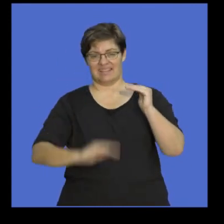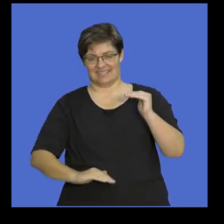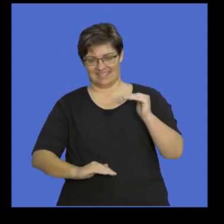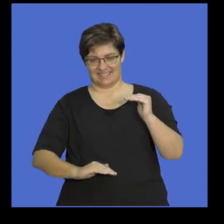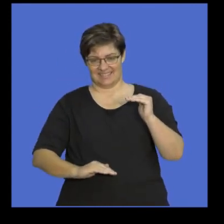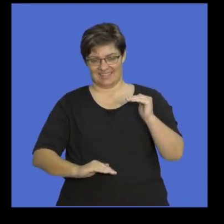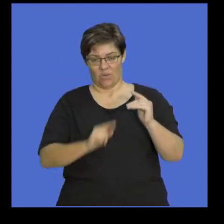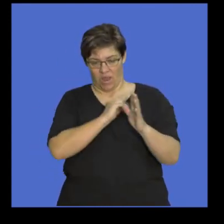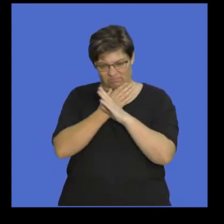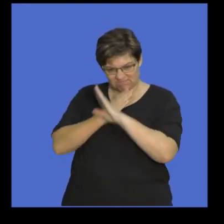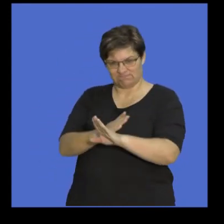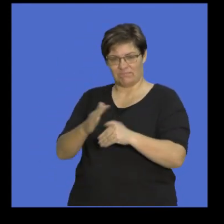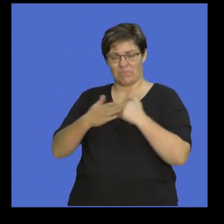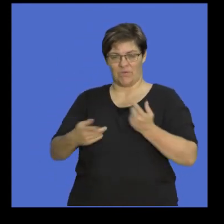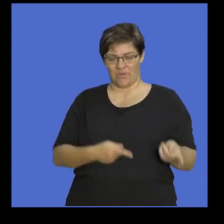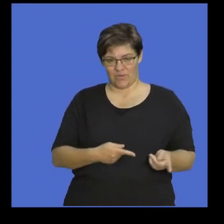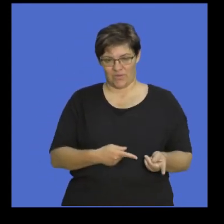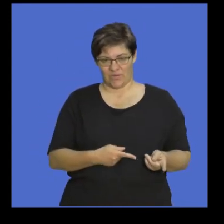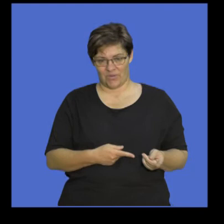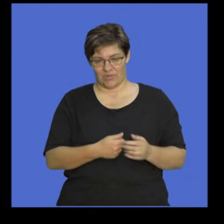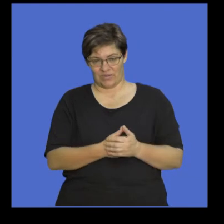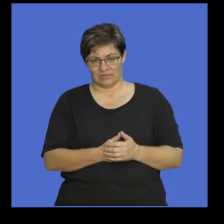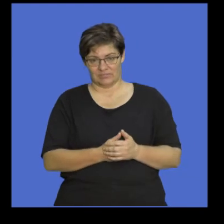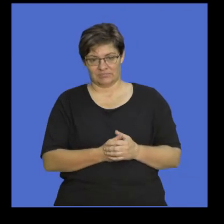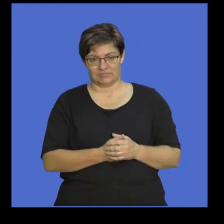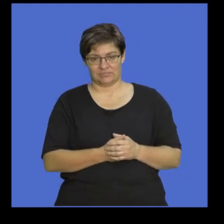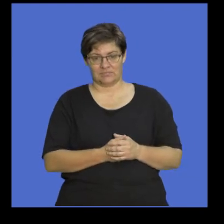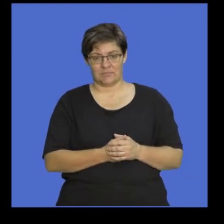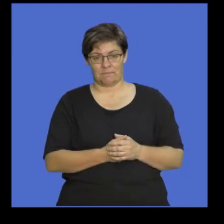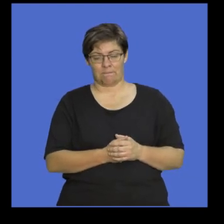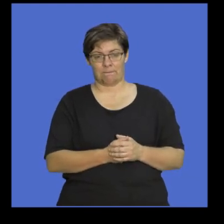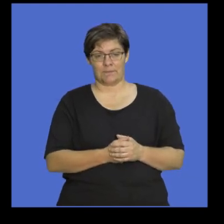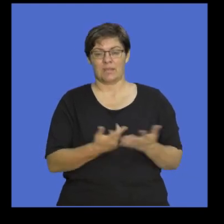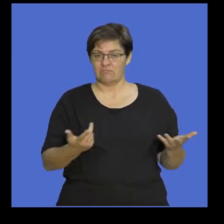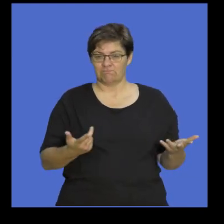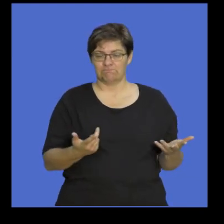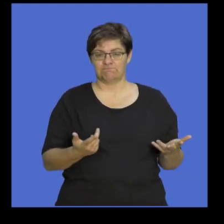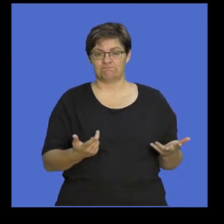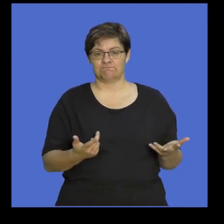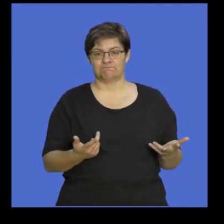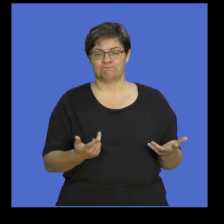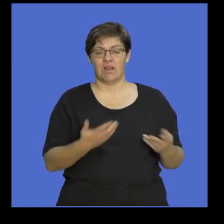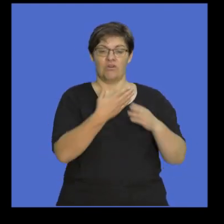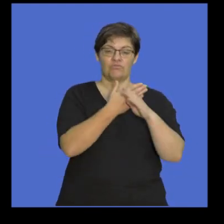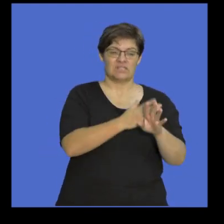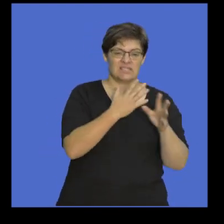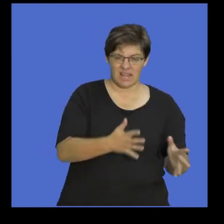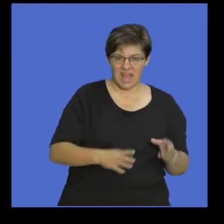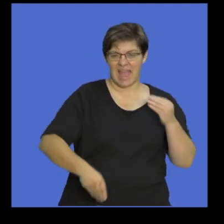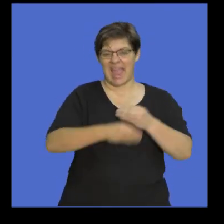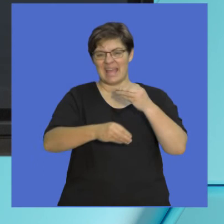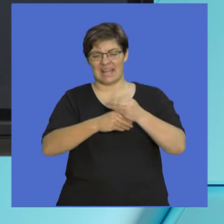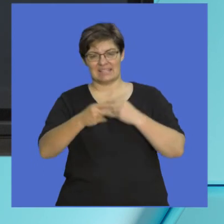total current actually decreases while, the total resistance in the circuit increases. So in as far